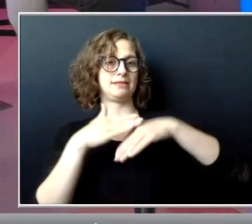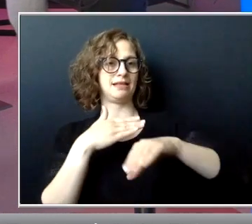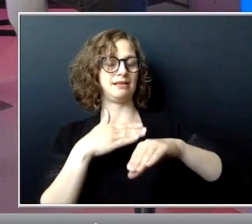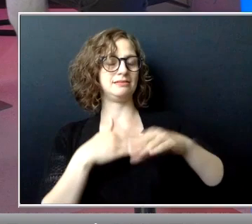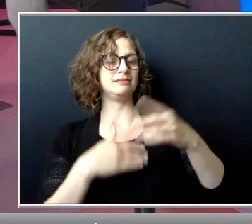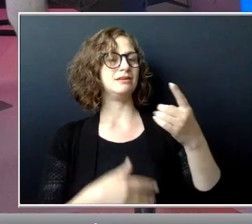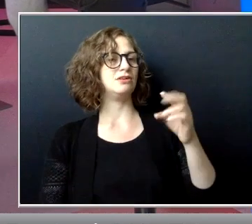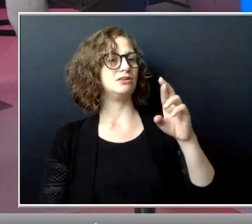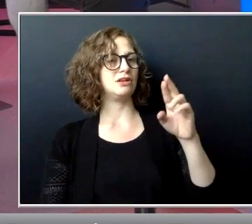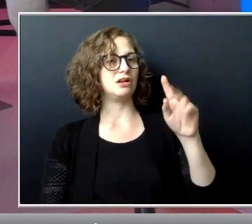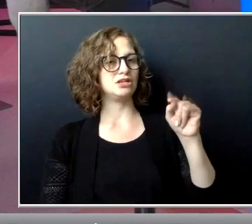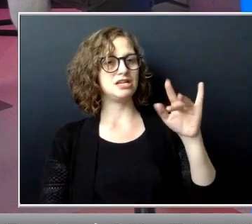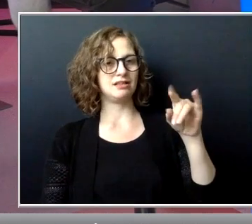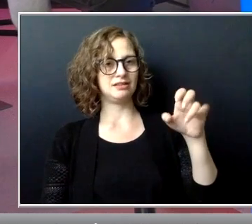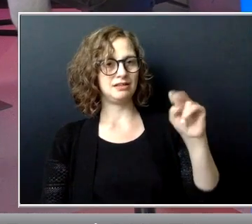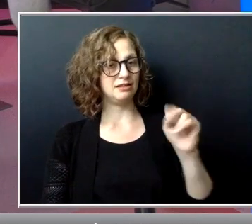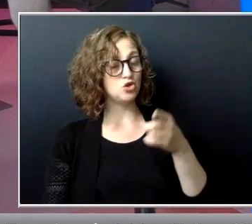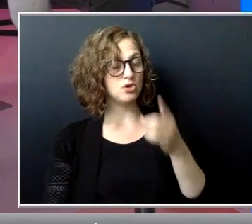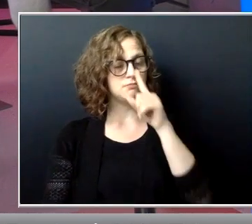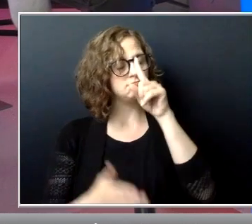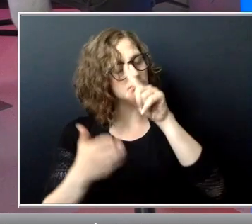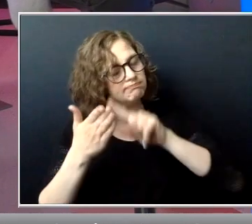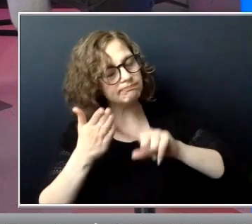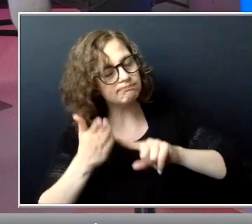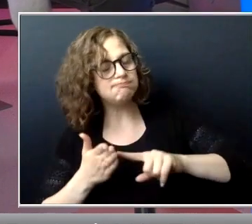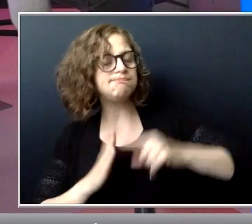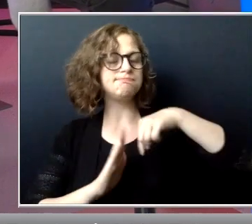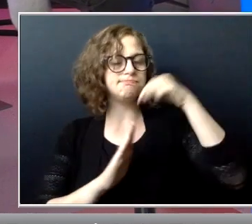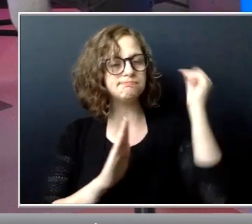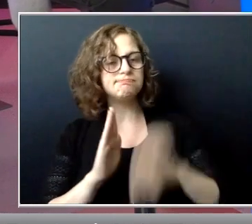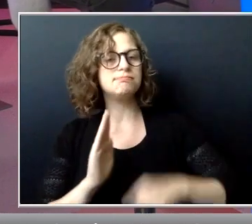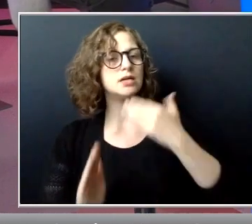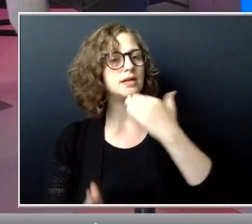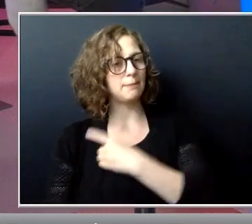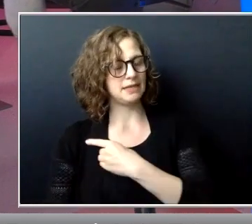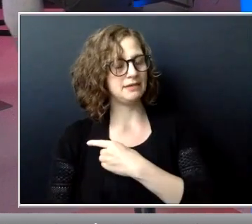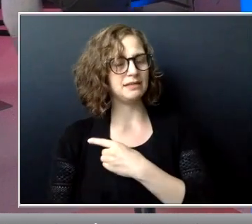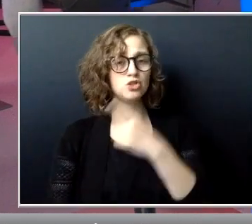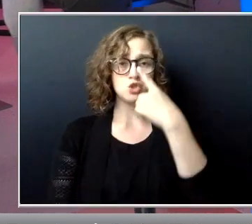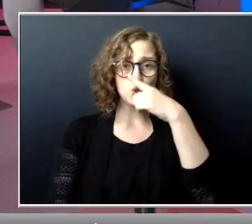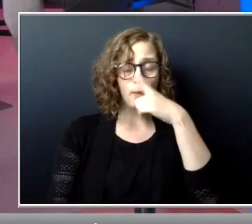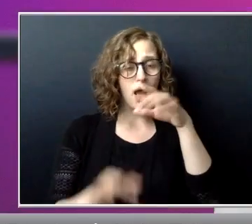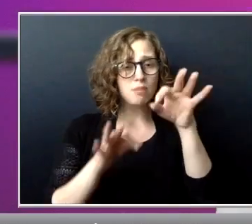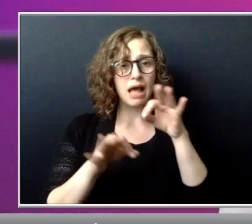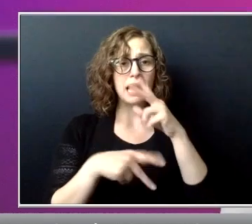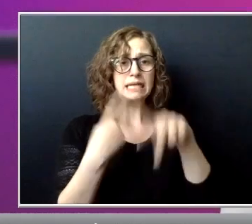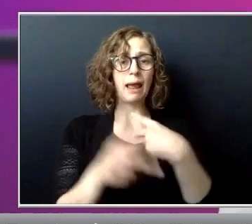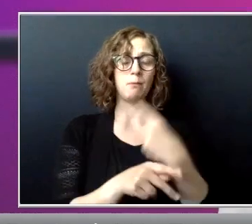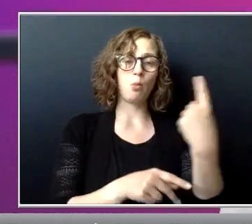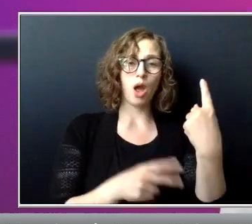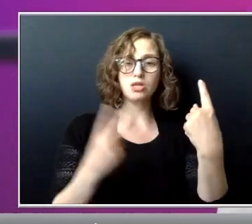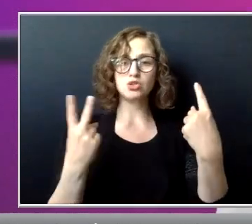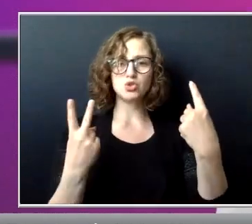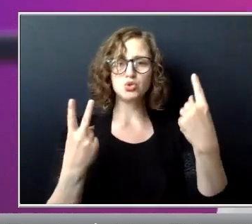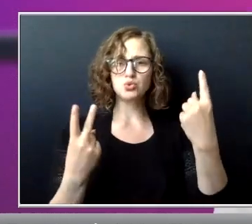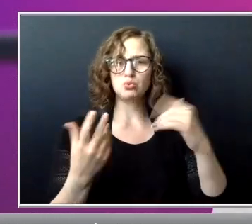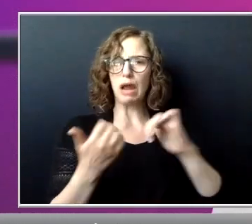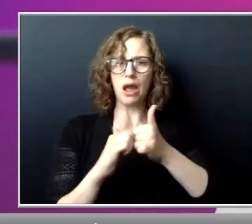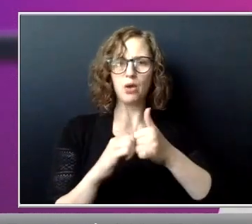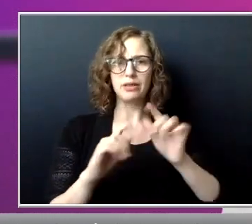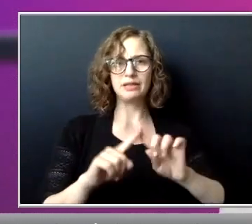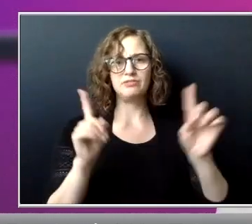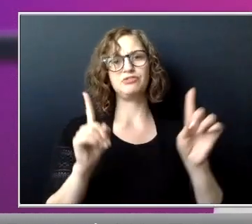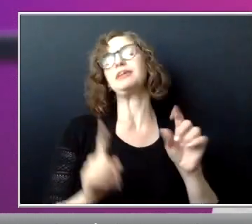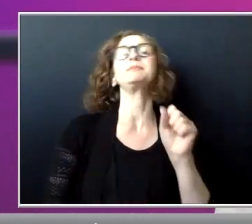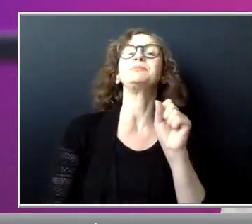on diabetes. Can you explain the difference between type 1 and type 2? Yeah, absolutely. So, you know, the problem with